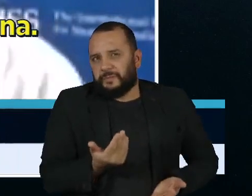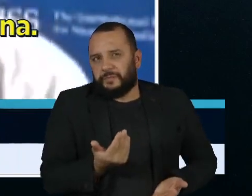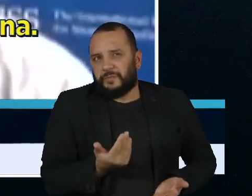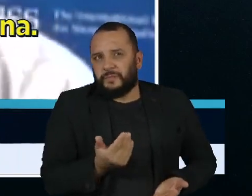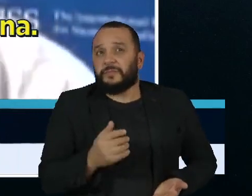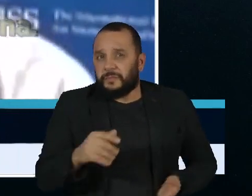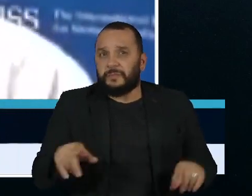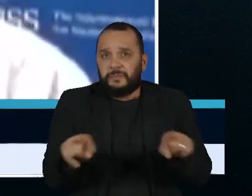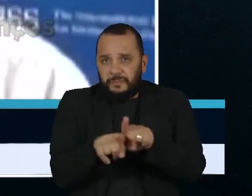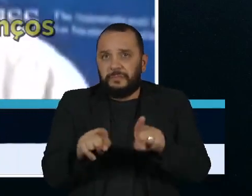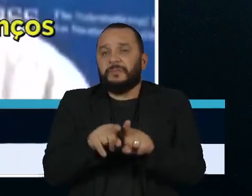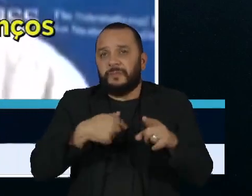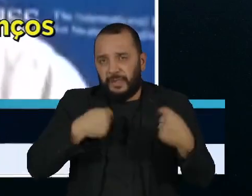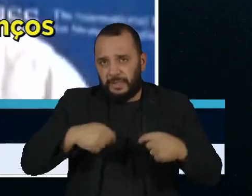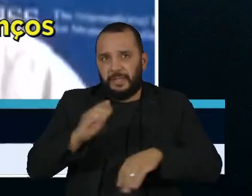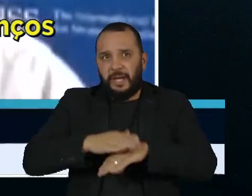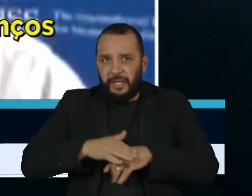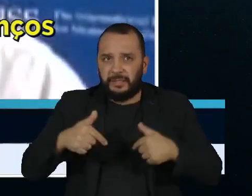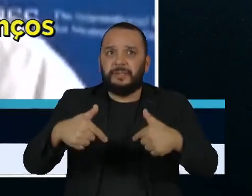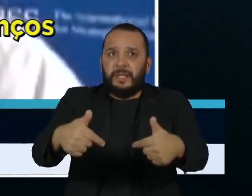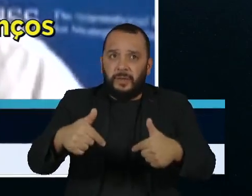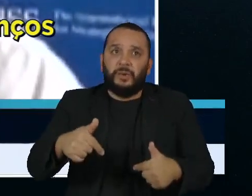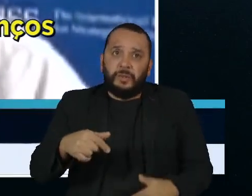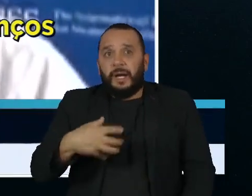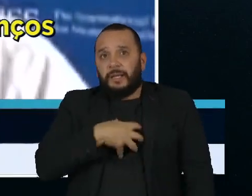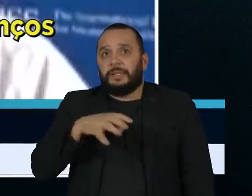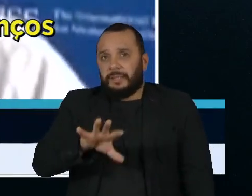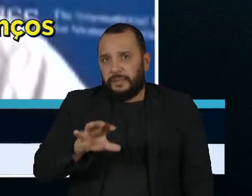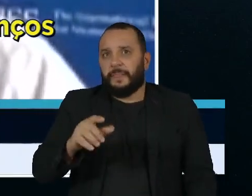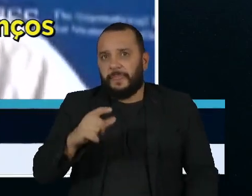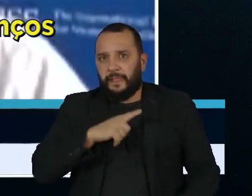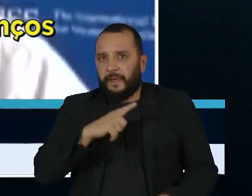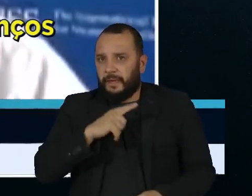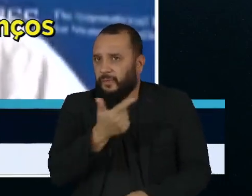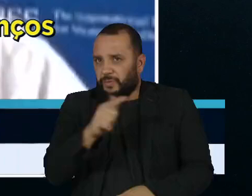also domestically. And what I said, even though